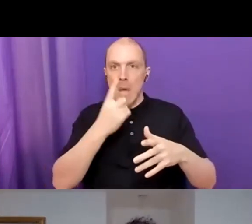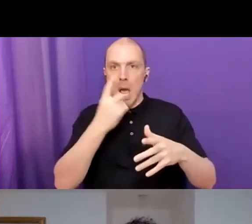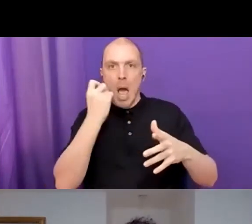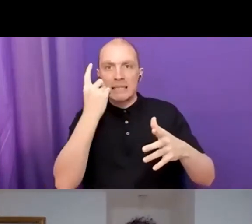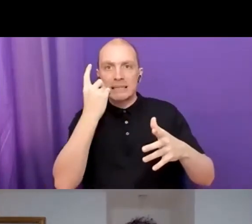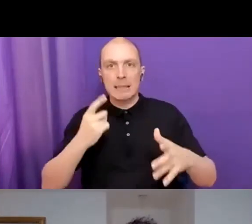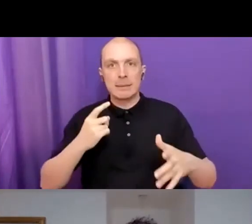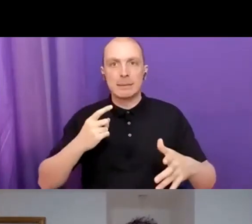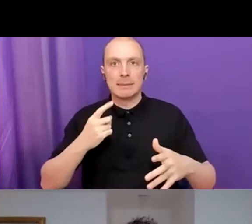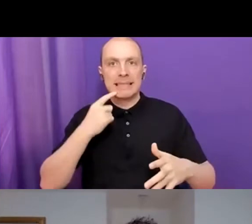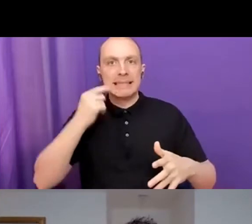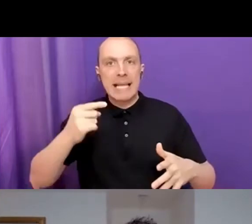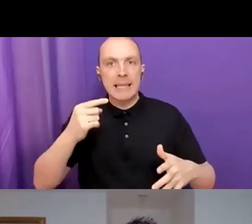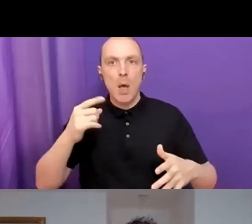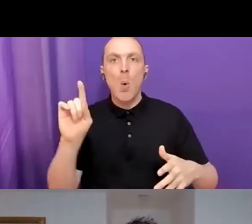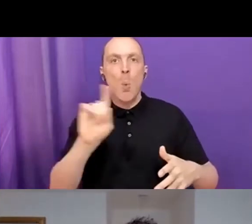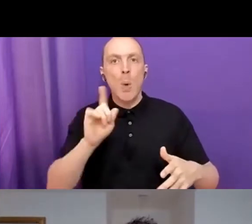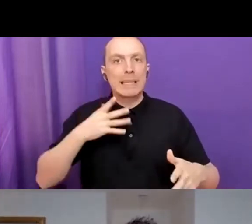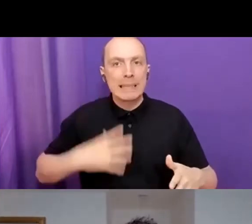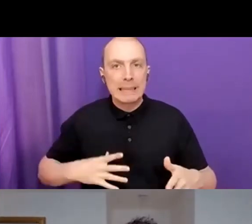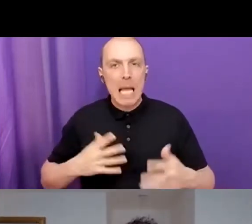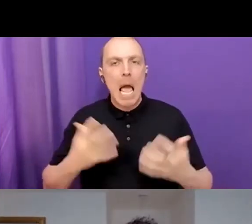the standards and upkeep of that data.